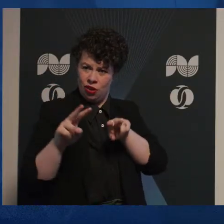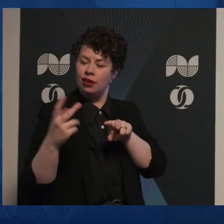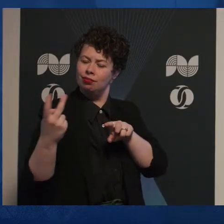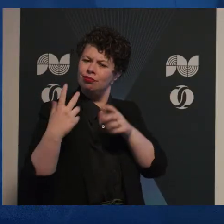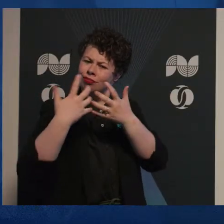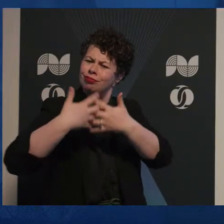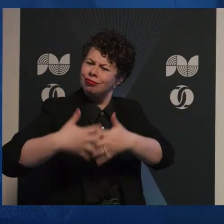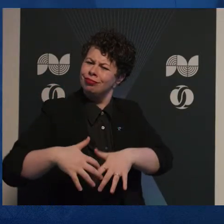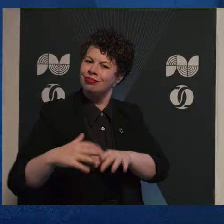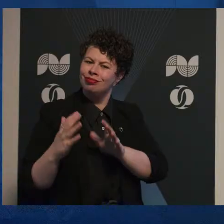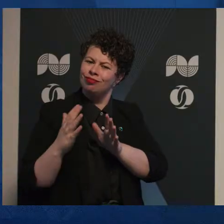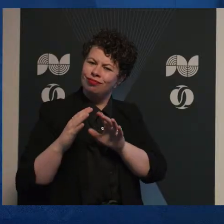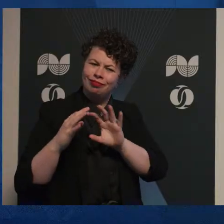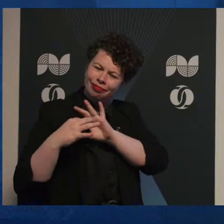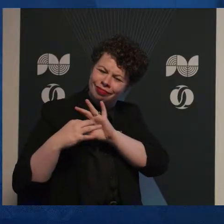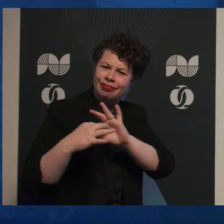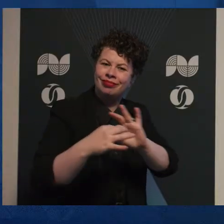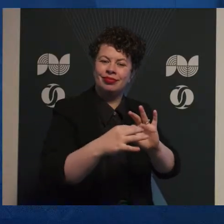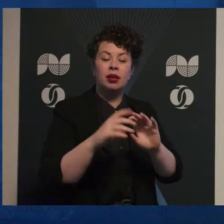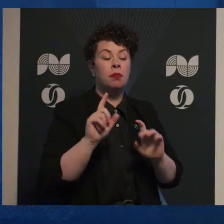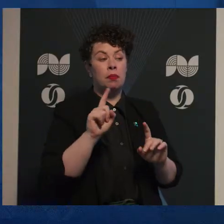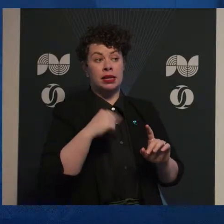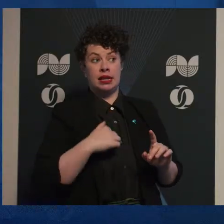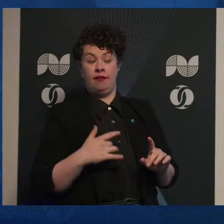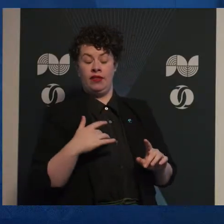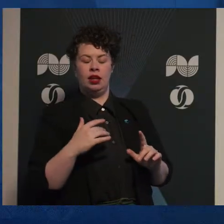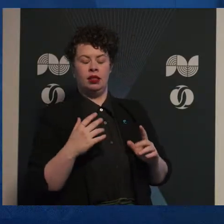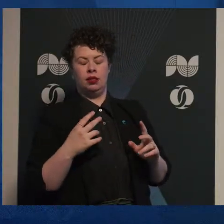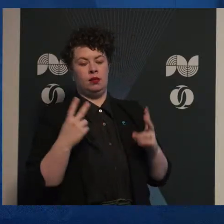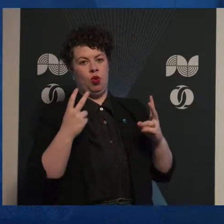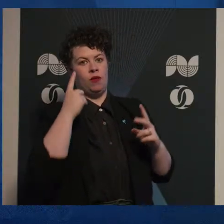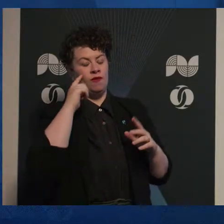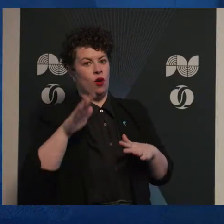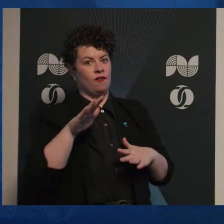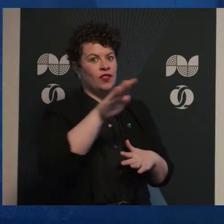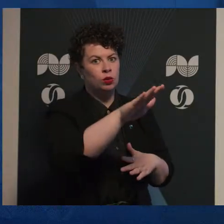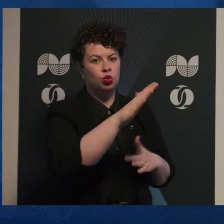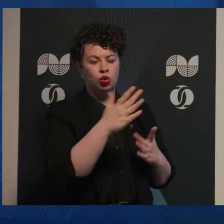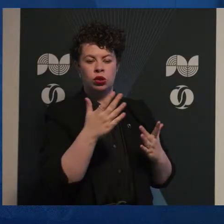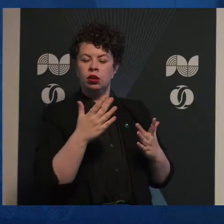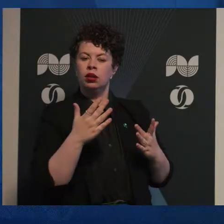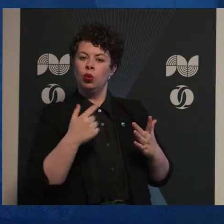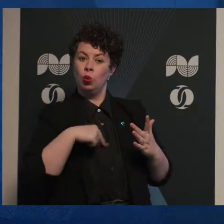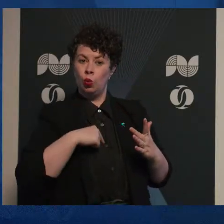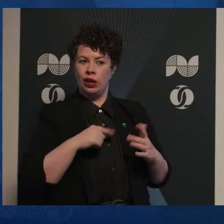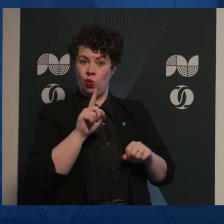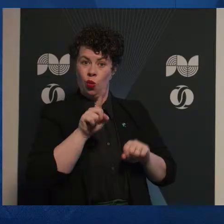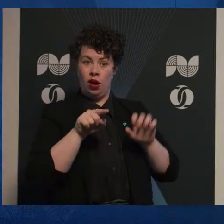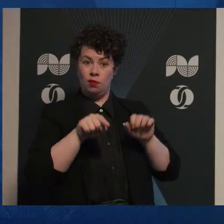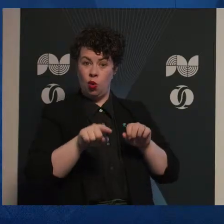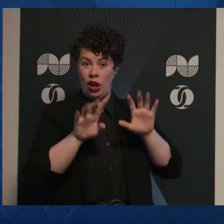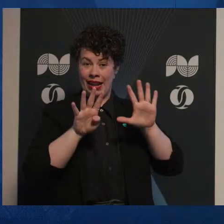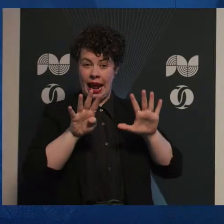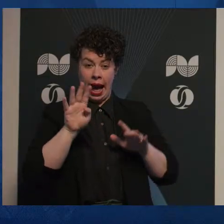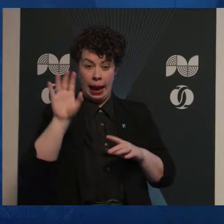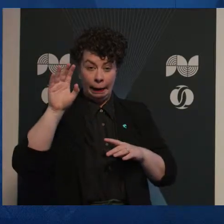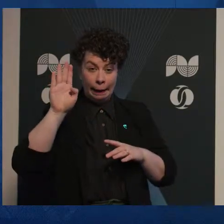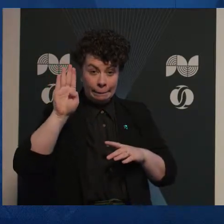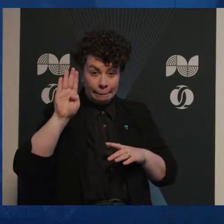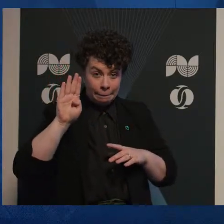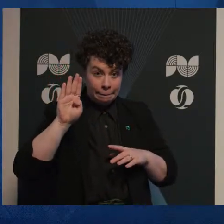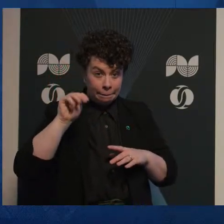even more important moving forward. As, for example, for Moldova, we have the 1.9 billion. It's a huge amount of funding for a small